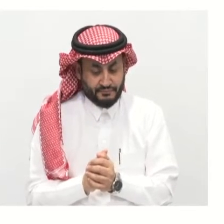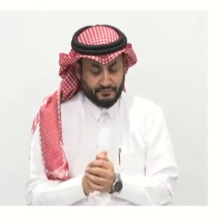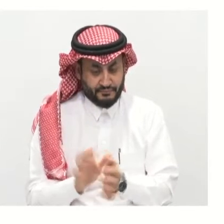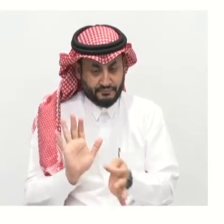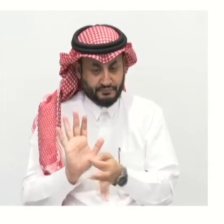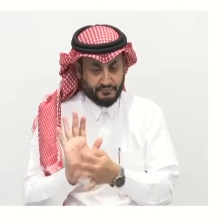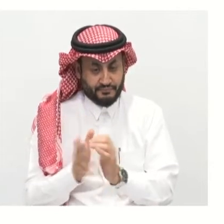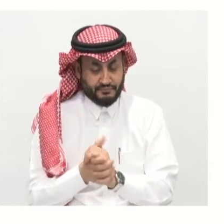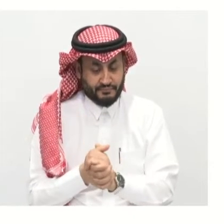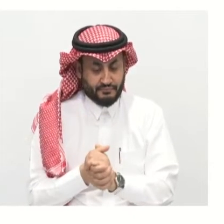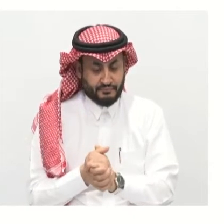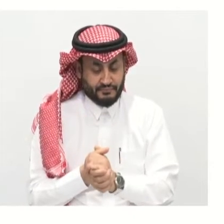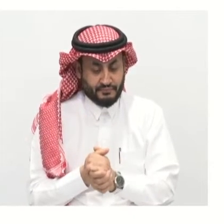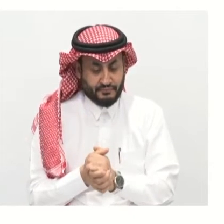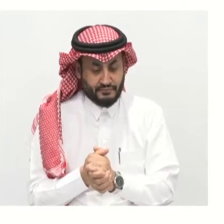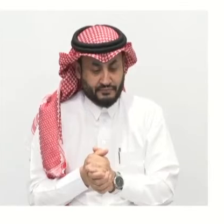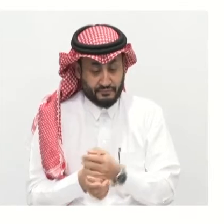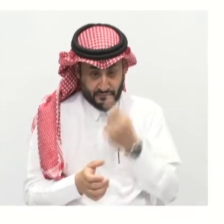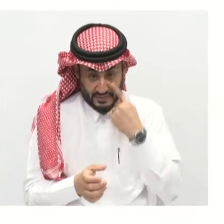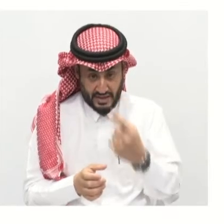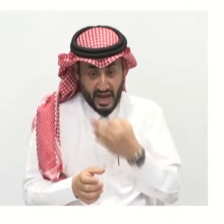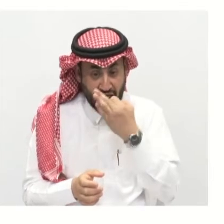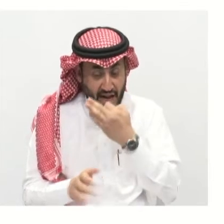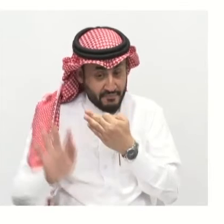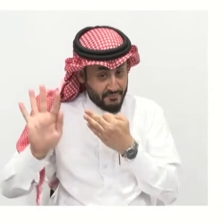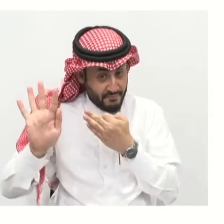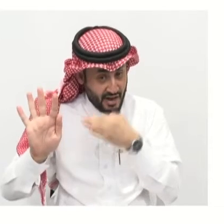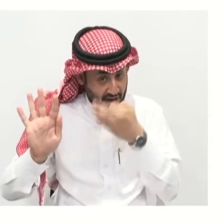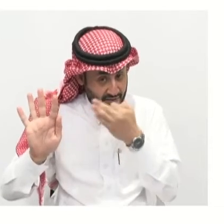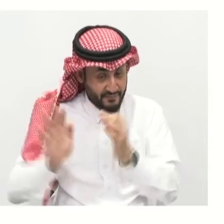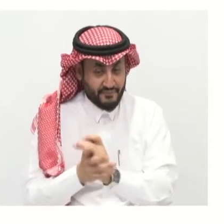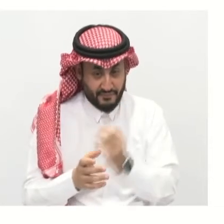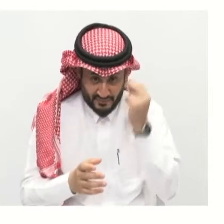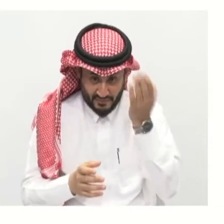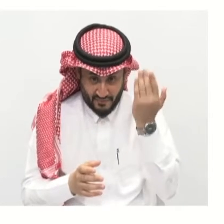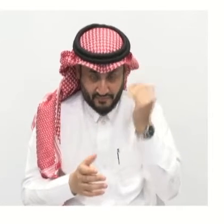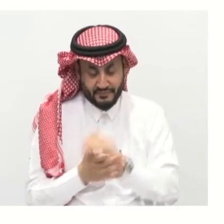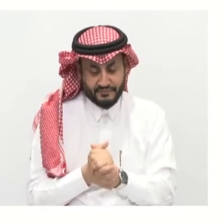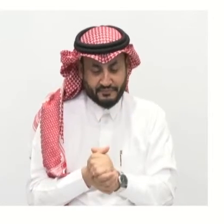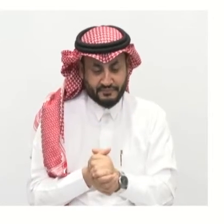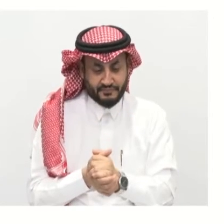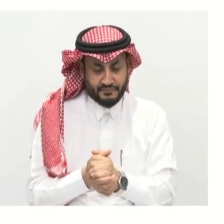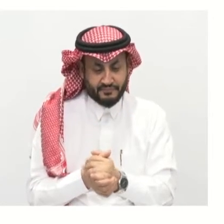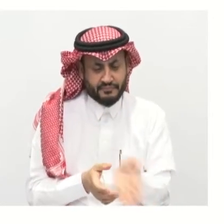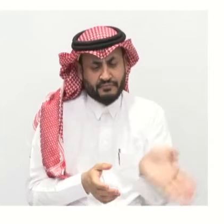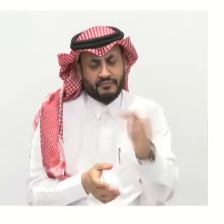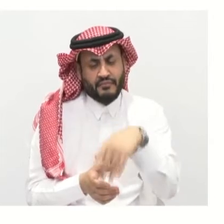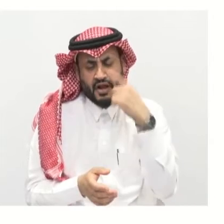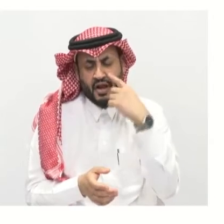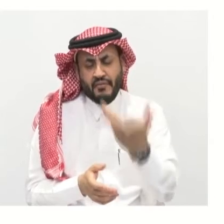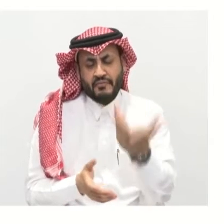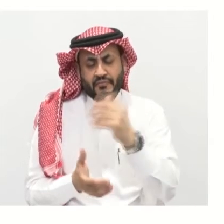Full stop. Do you remember the sh sound? The word fish. So, what else do we see